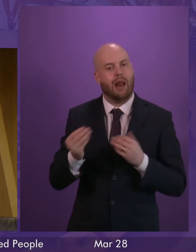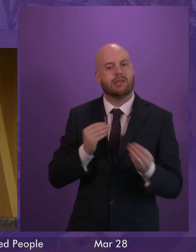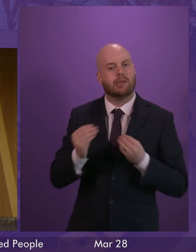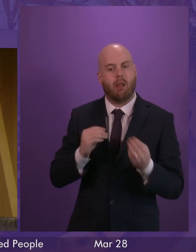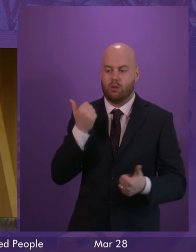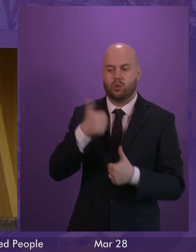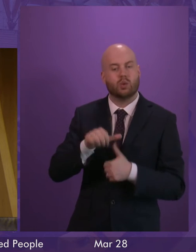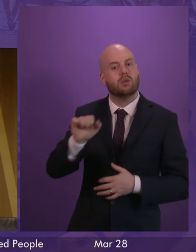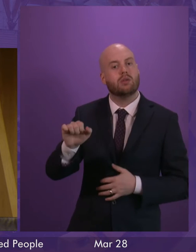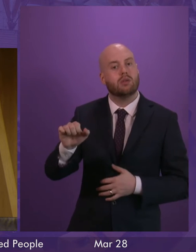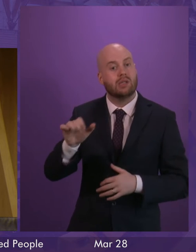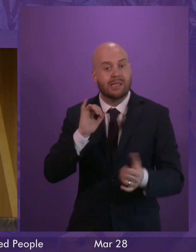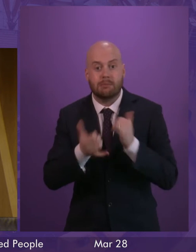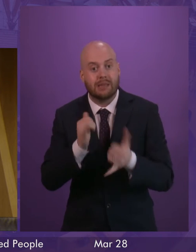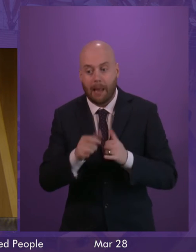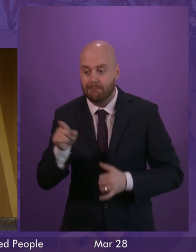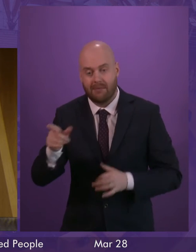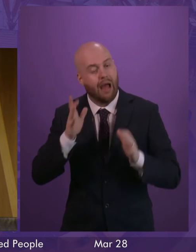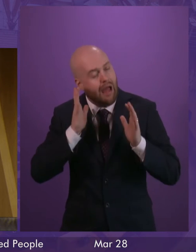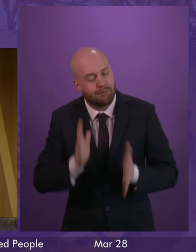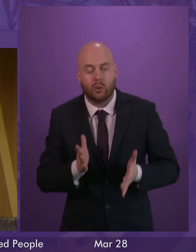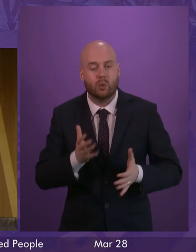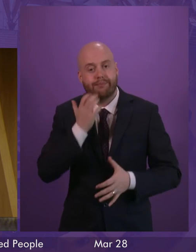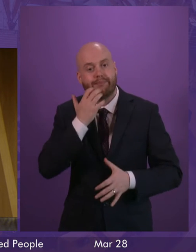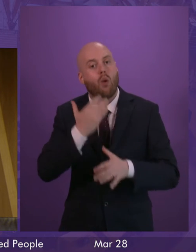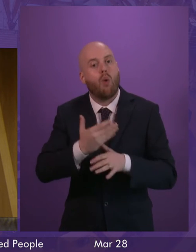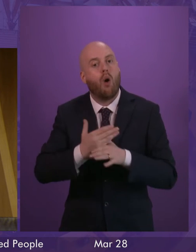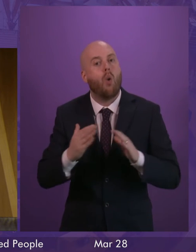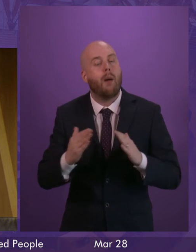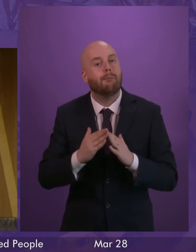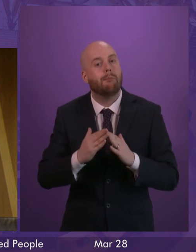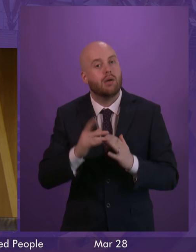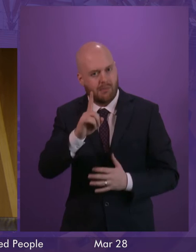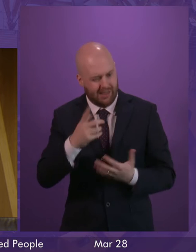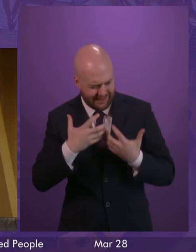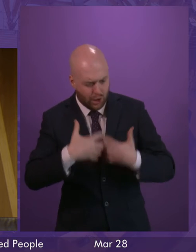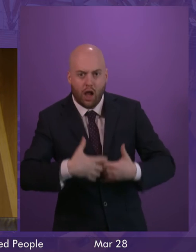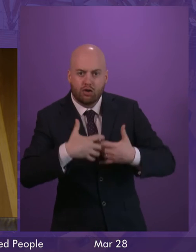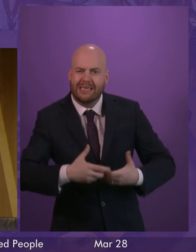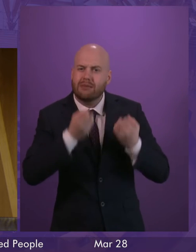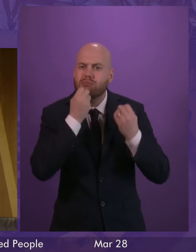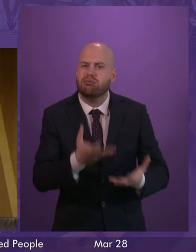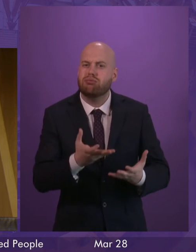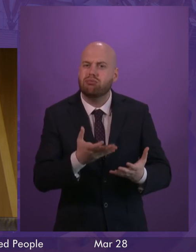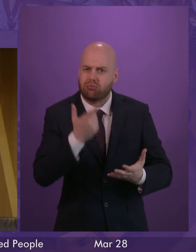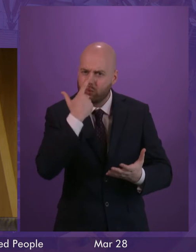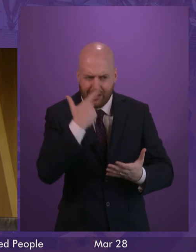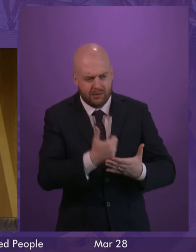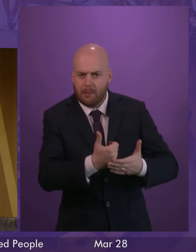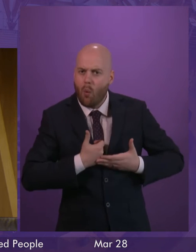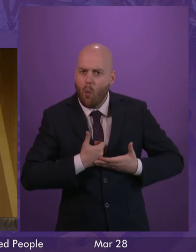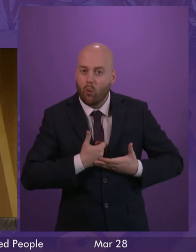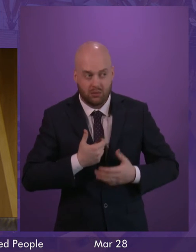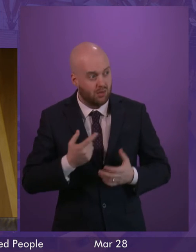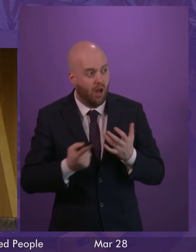because sometimes she will need to work from home. But we now have the technology to be able to do that and we need to ensure that businesses catch up with us and